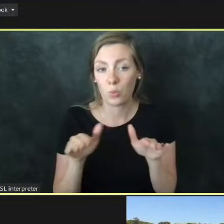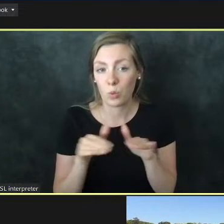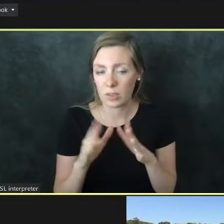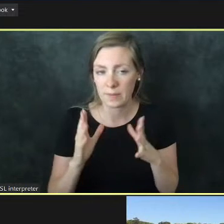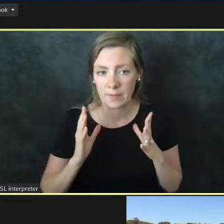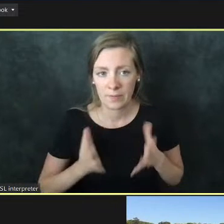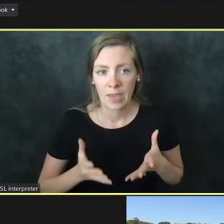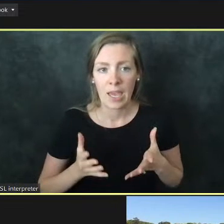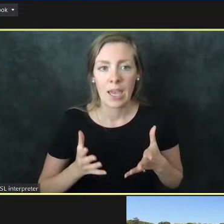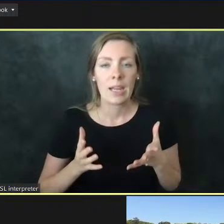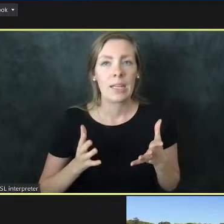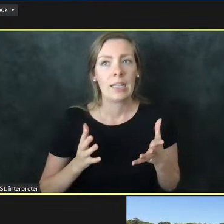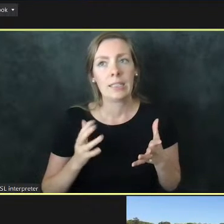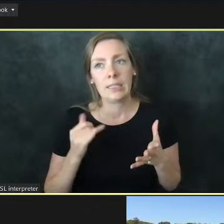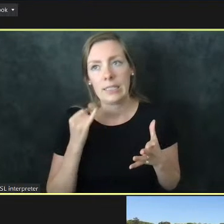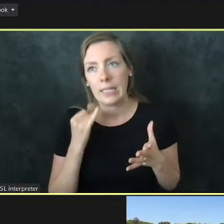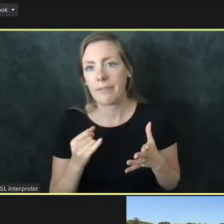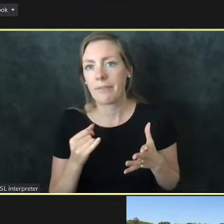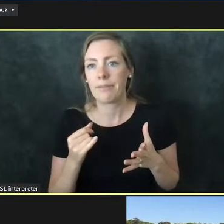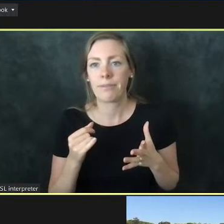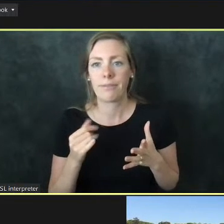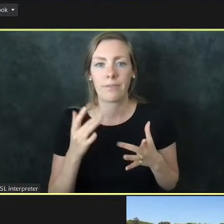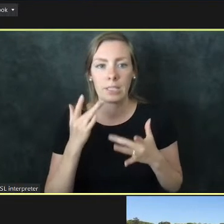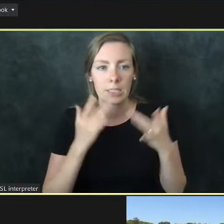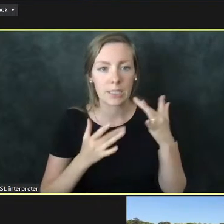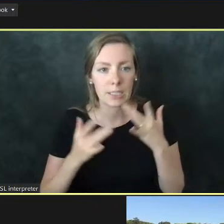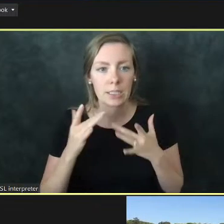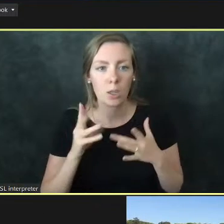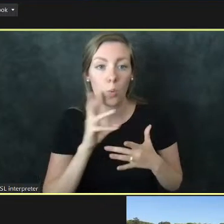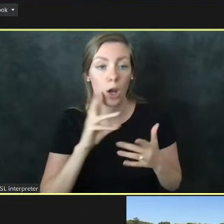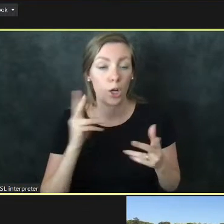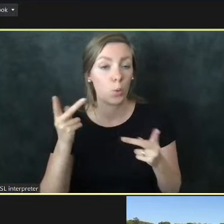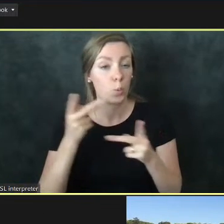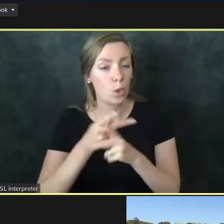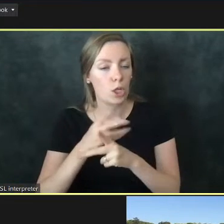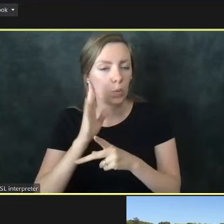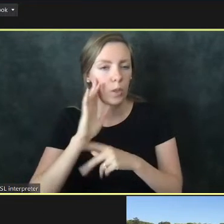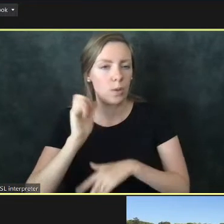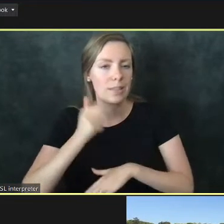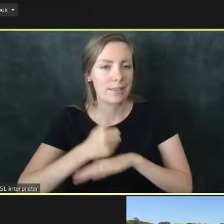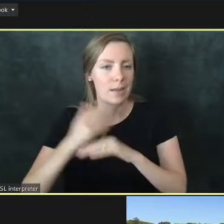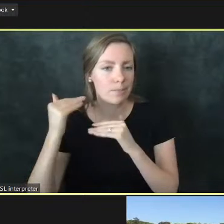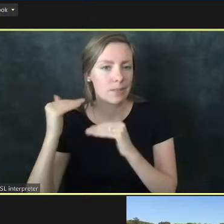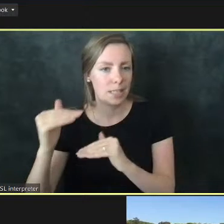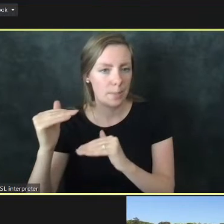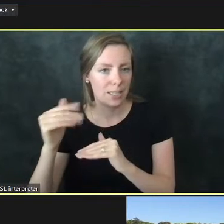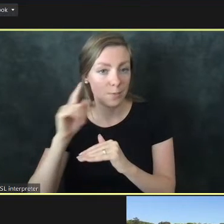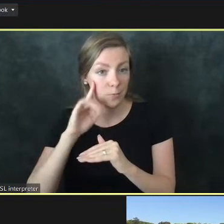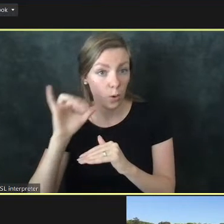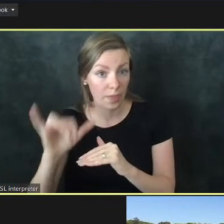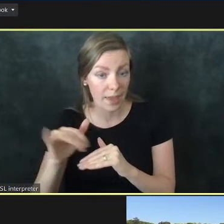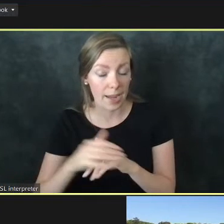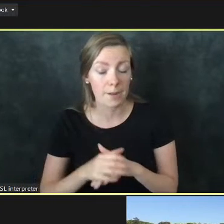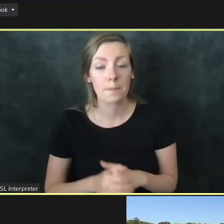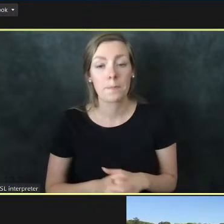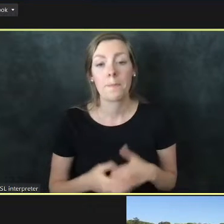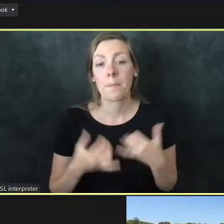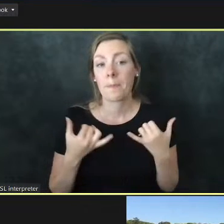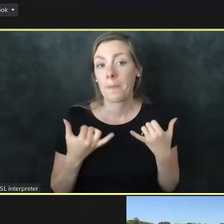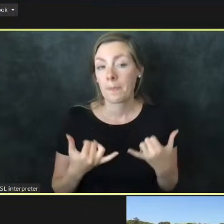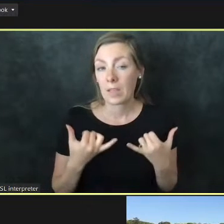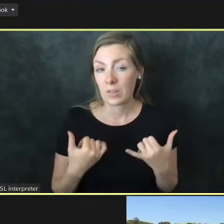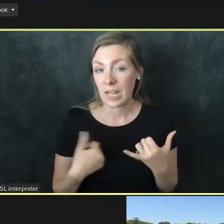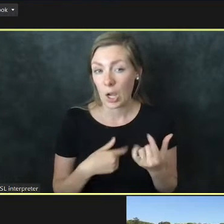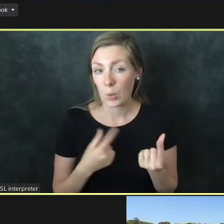stages alberca. of our shortage plan, we do start Falta having limitations on that. pero In sí, the meantime, what we are por